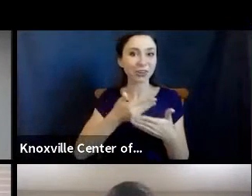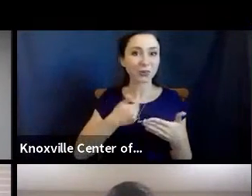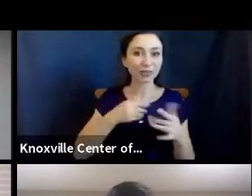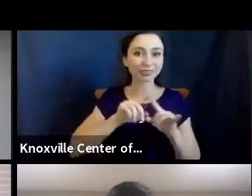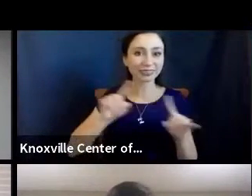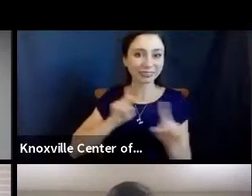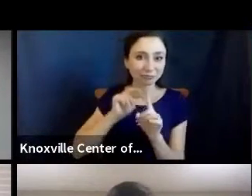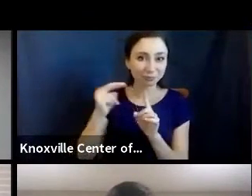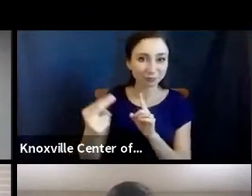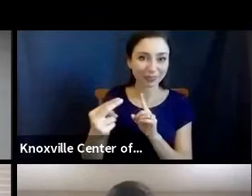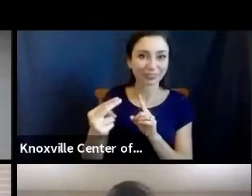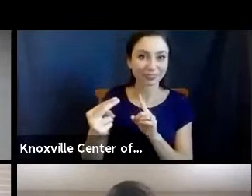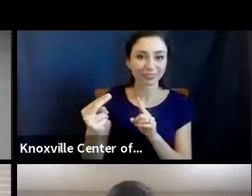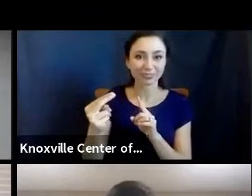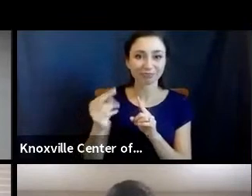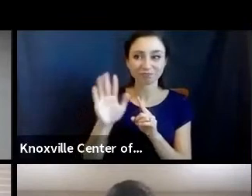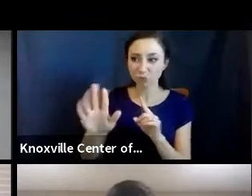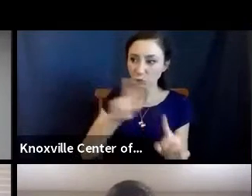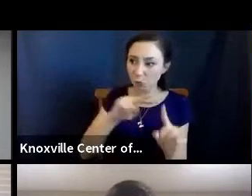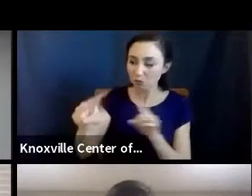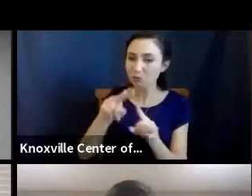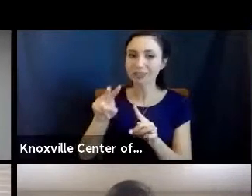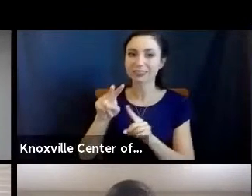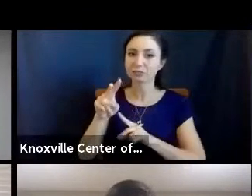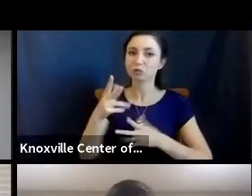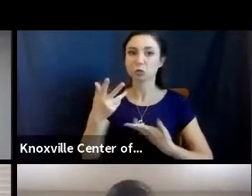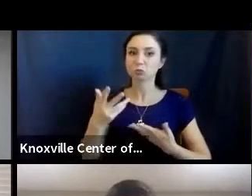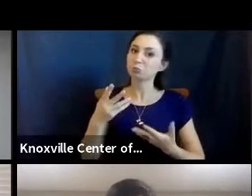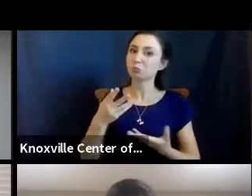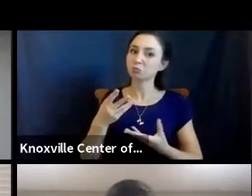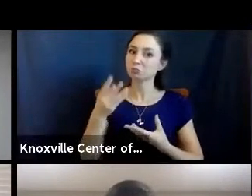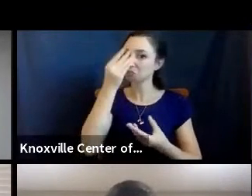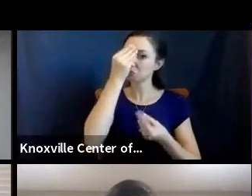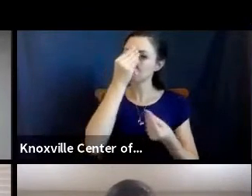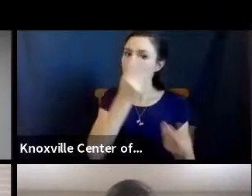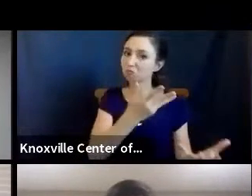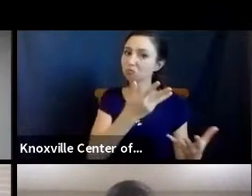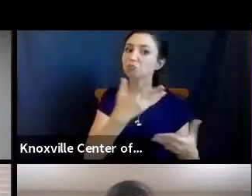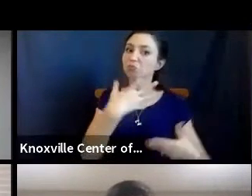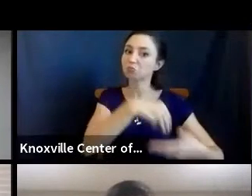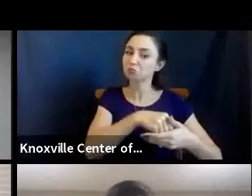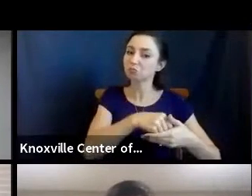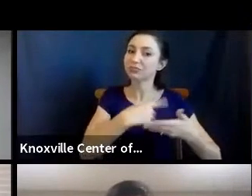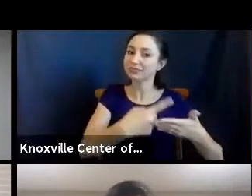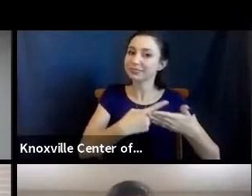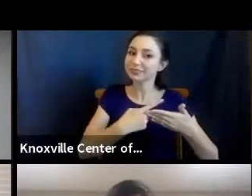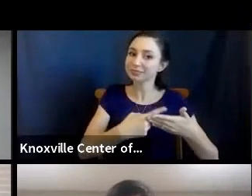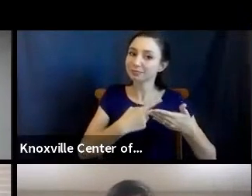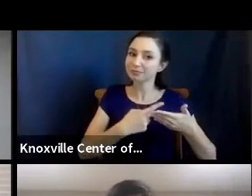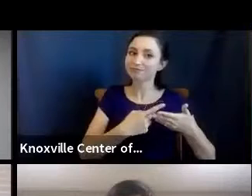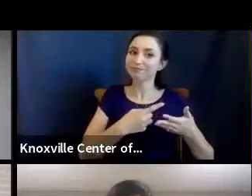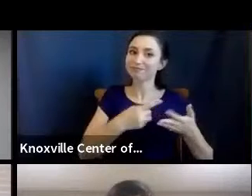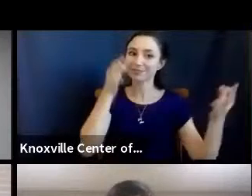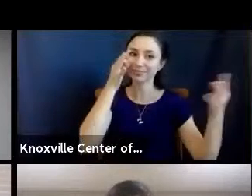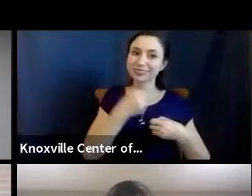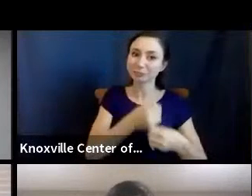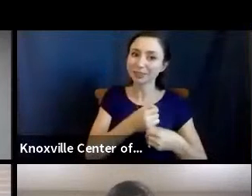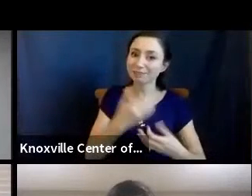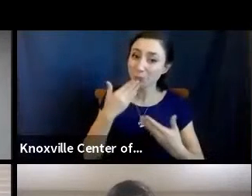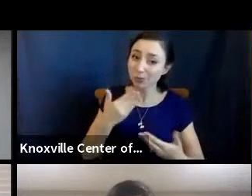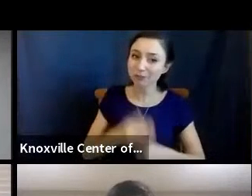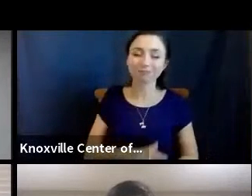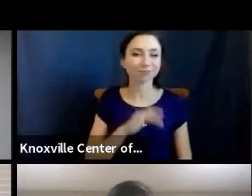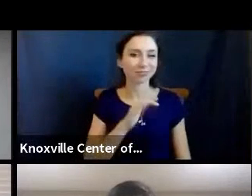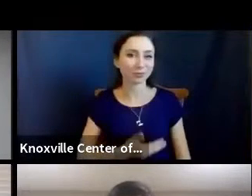perspective contribute to our discussion and our decision making. So thank you. You're welcome. Anytime.